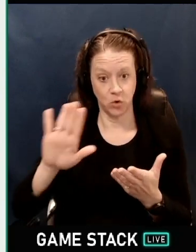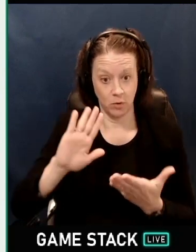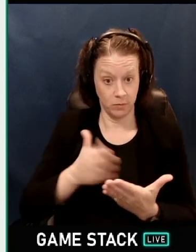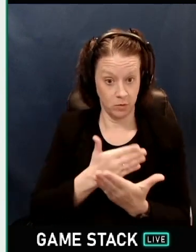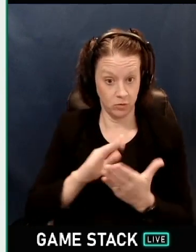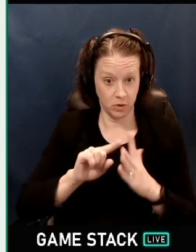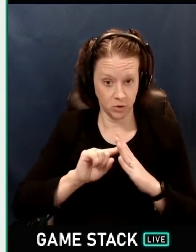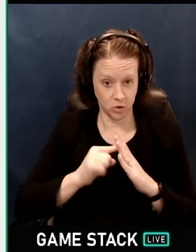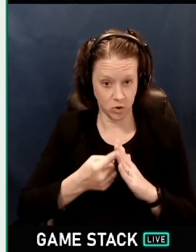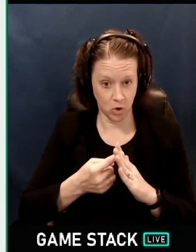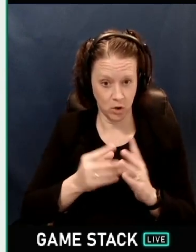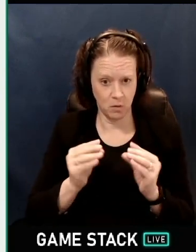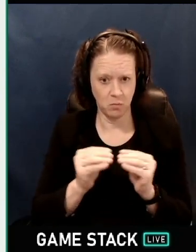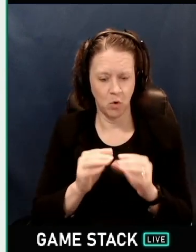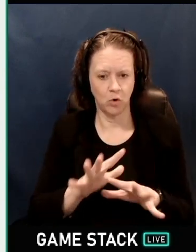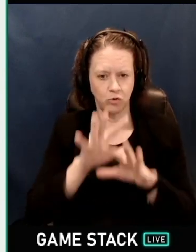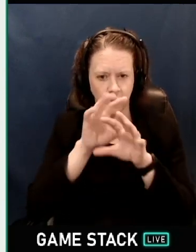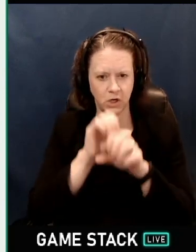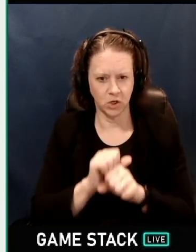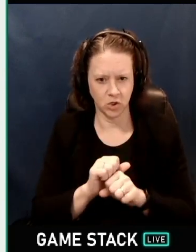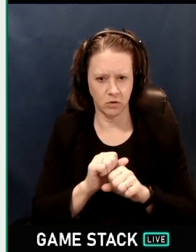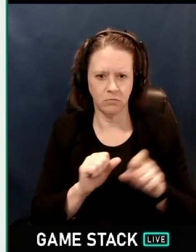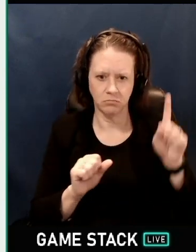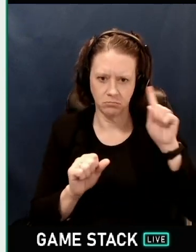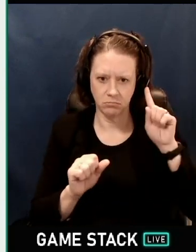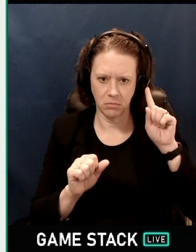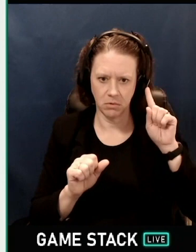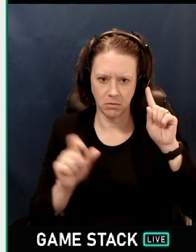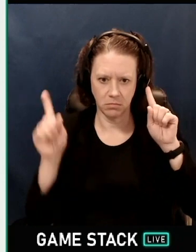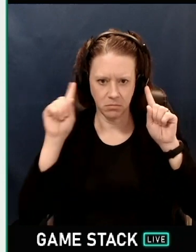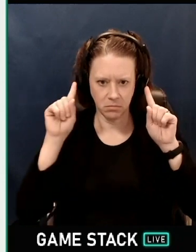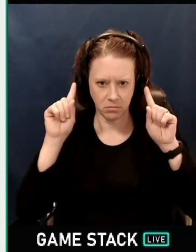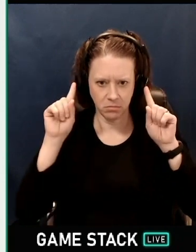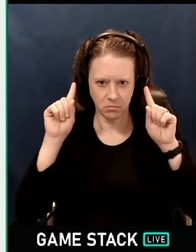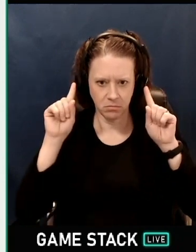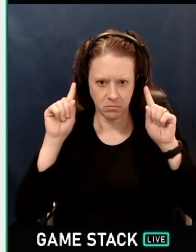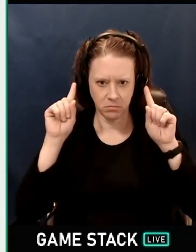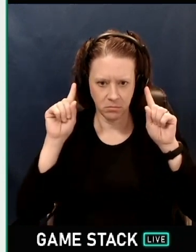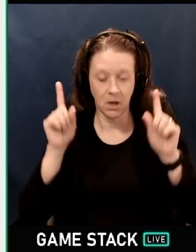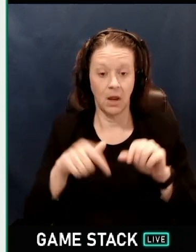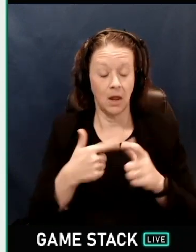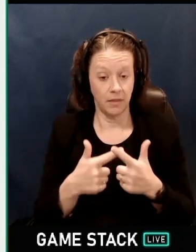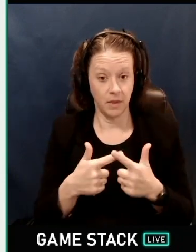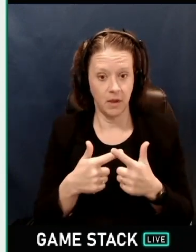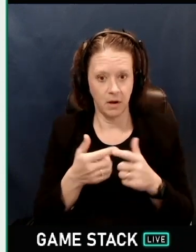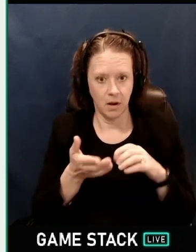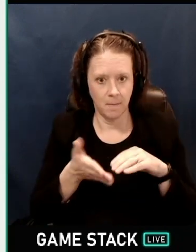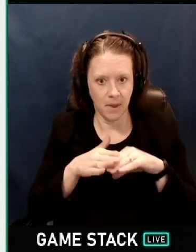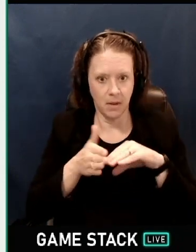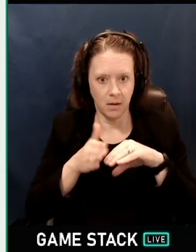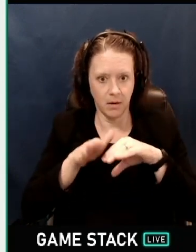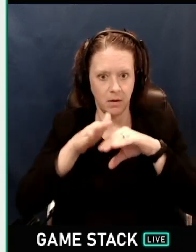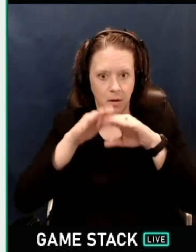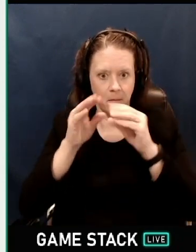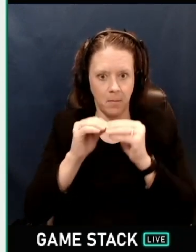more traditional sense of left and right, but then as you build energy to a peak, bring